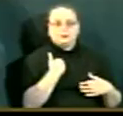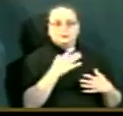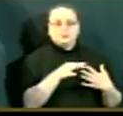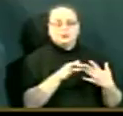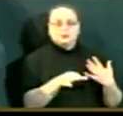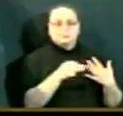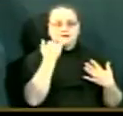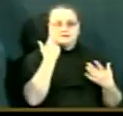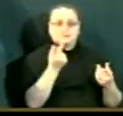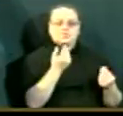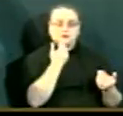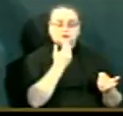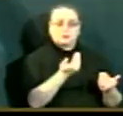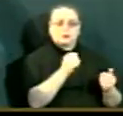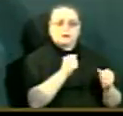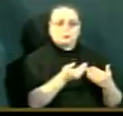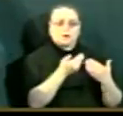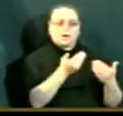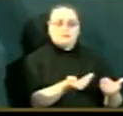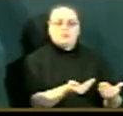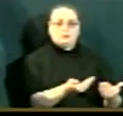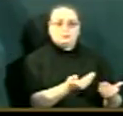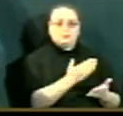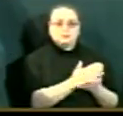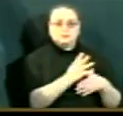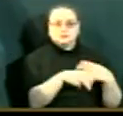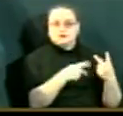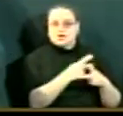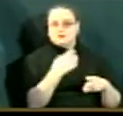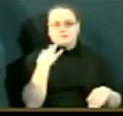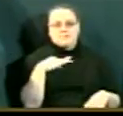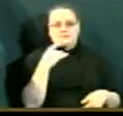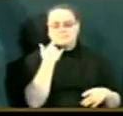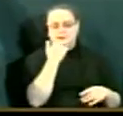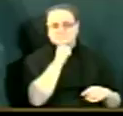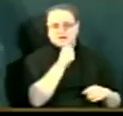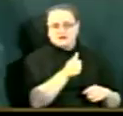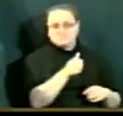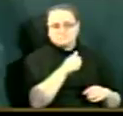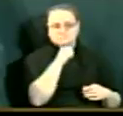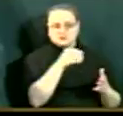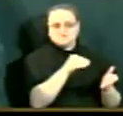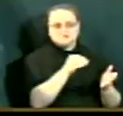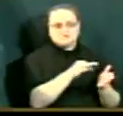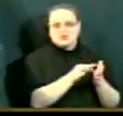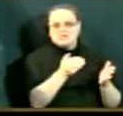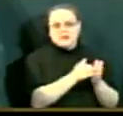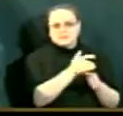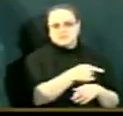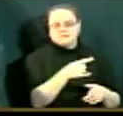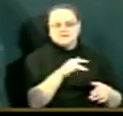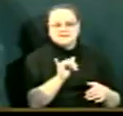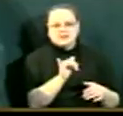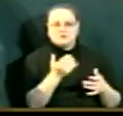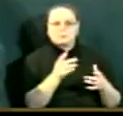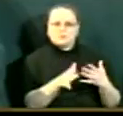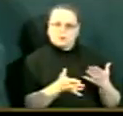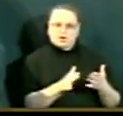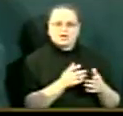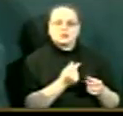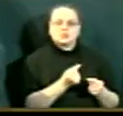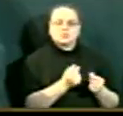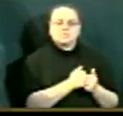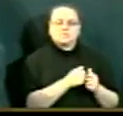option, if they do well, can we get them some type of benefit? But if they don't, then it doesn't count against them. The same thing we kind of did